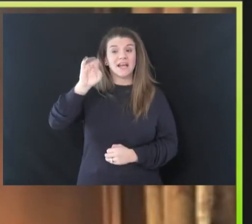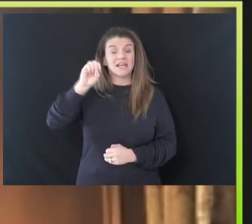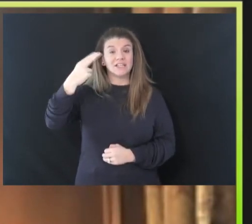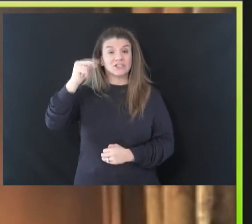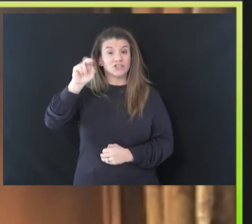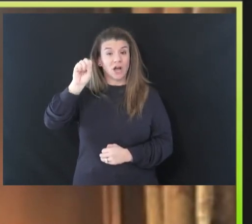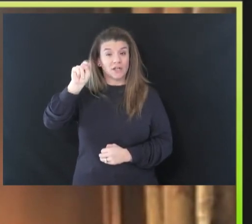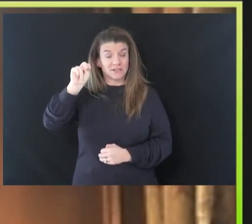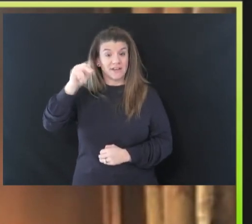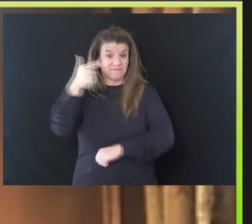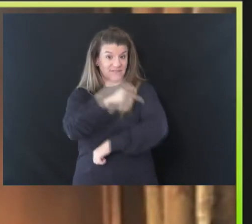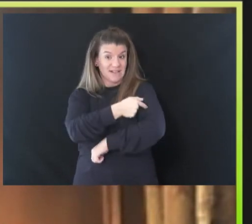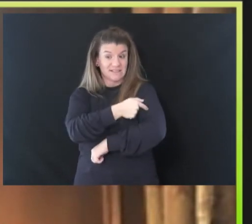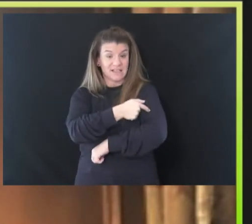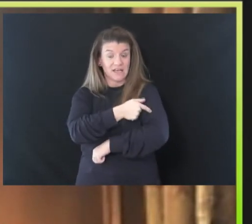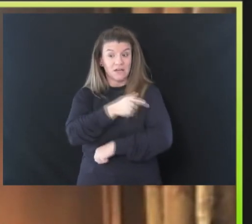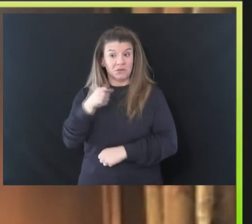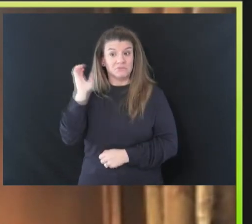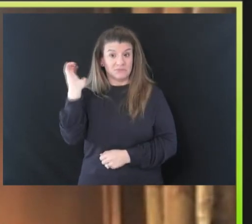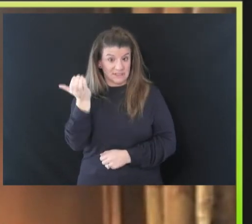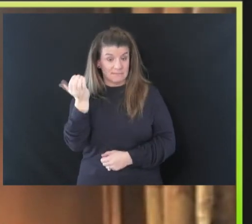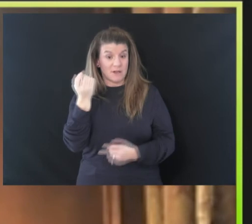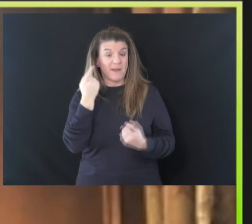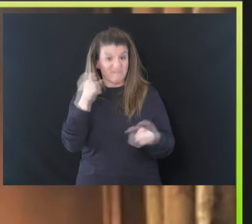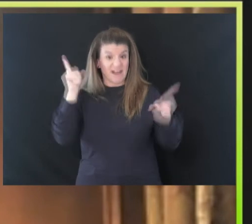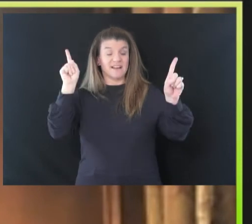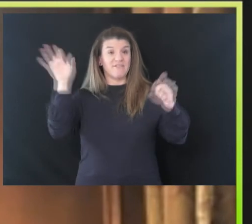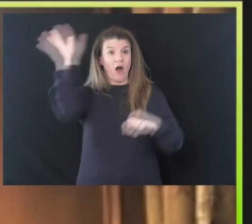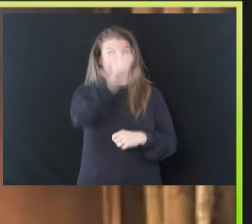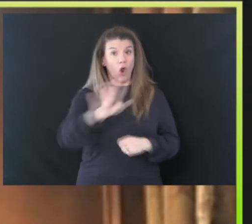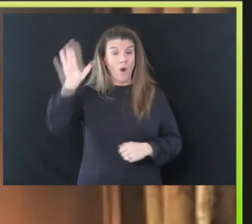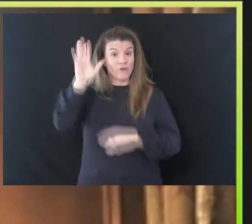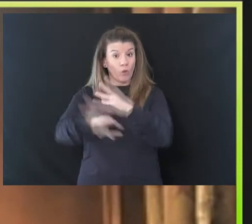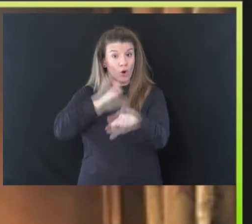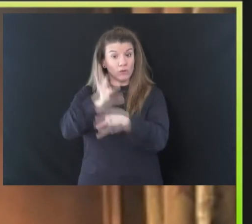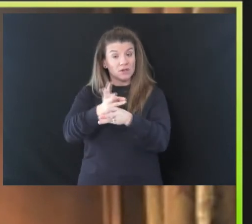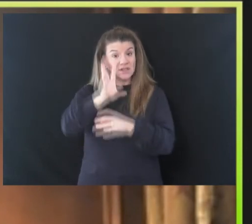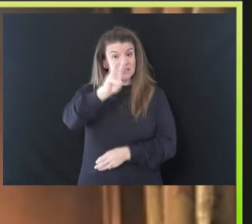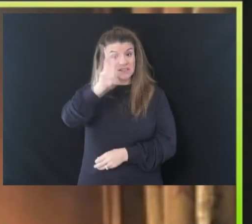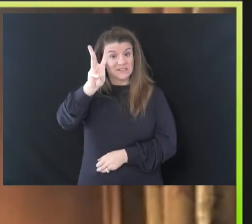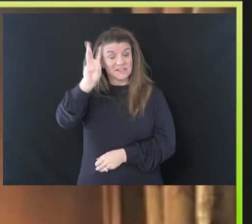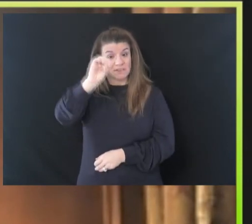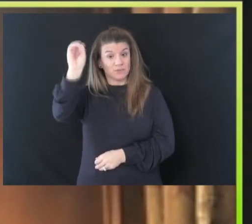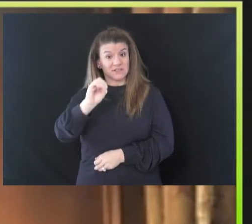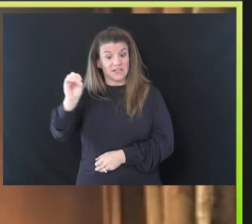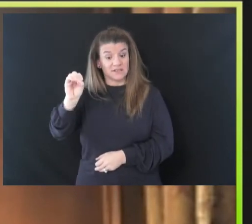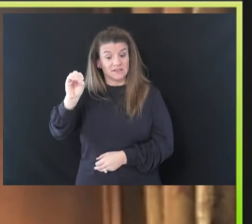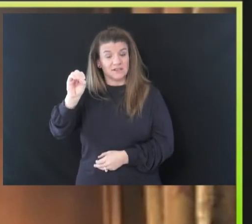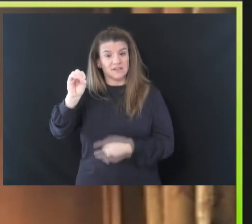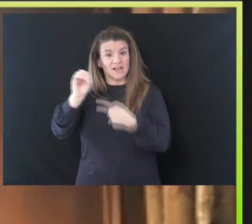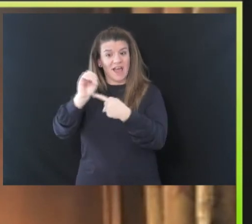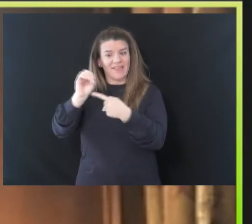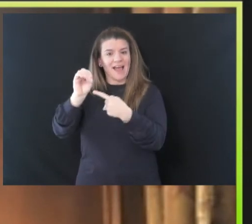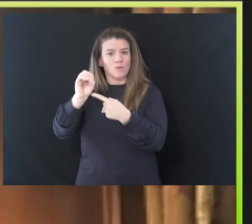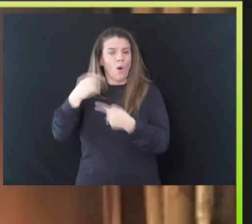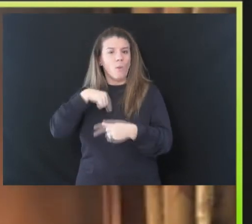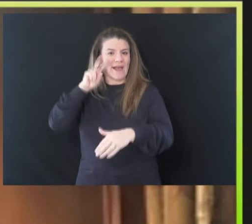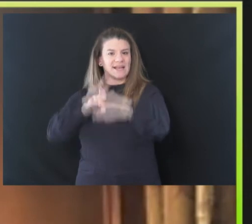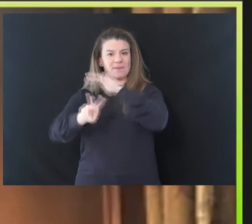it's been effective across the world, 66%, which is really what we would have